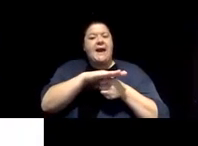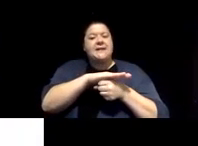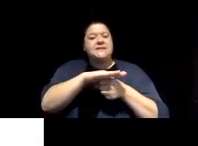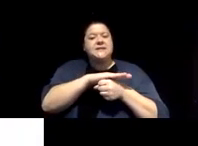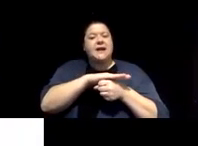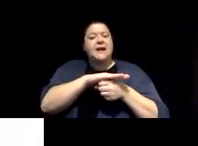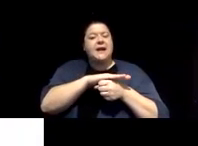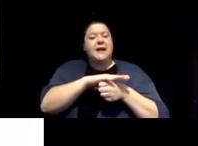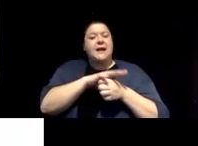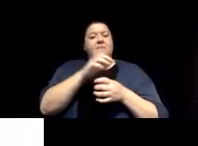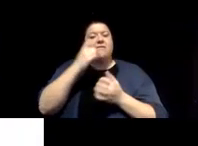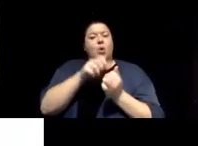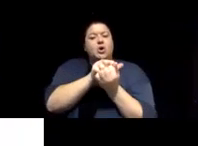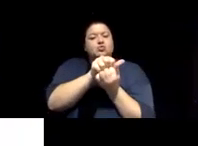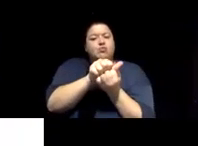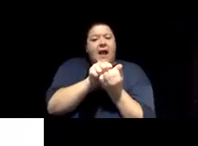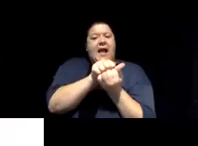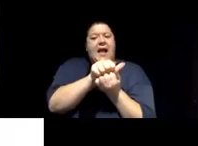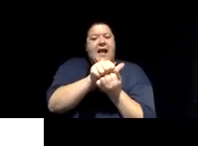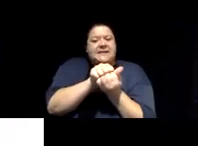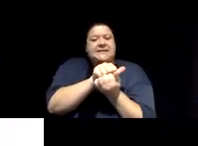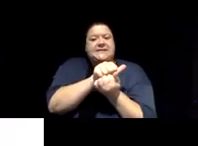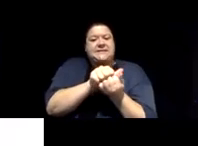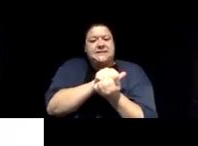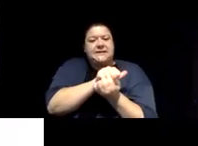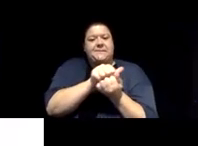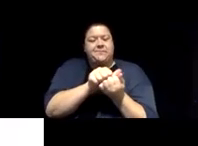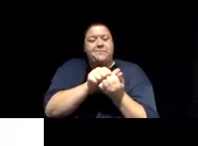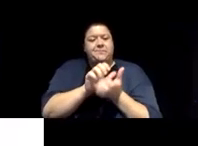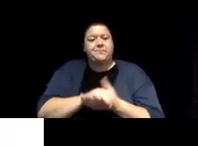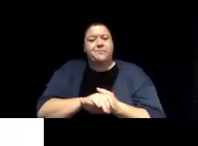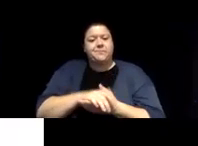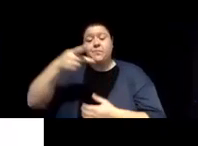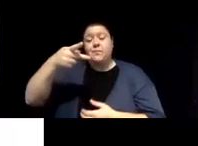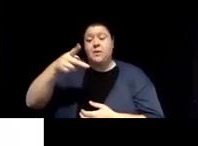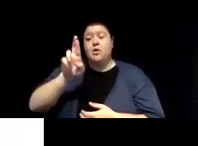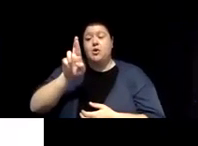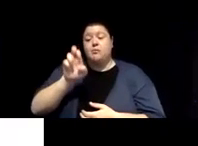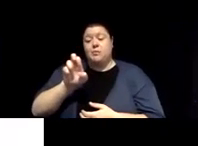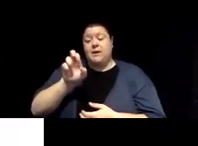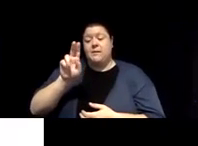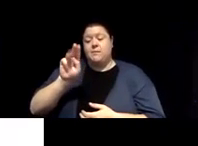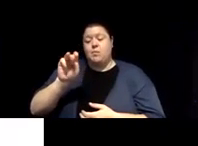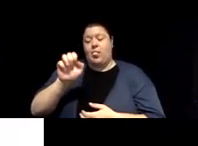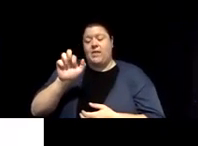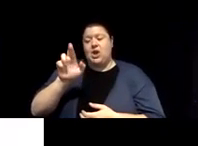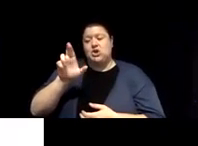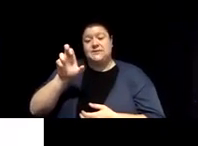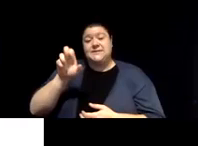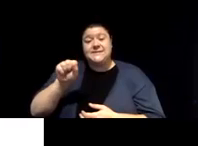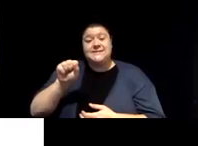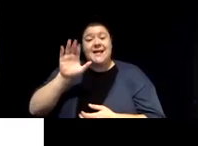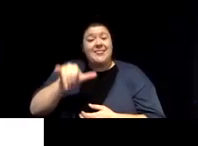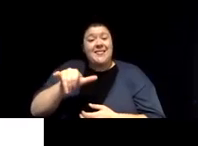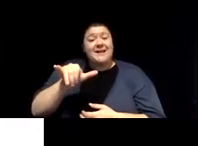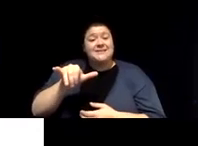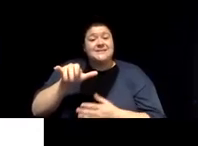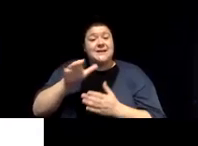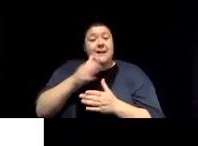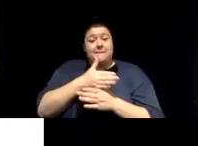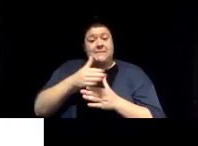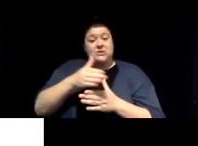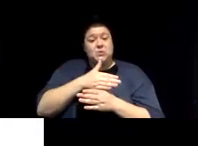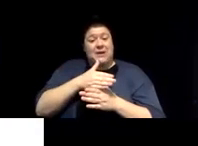used to grind food down. There's the premolars, which are the teeth between the canines